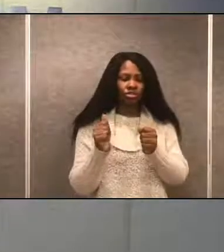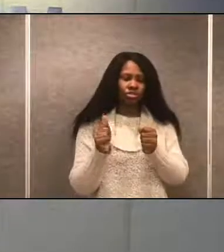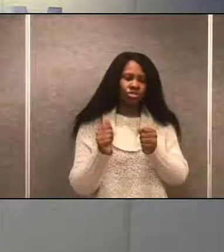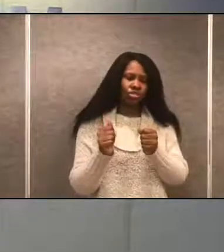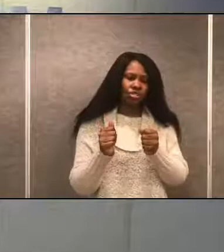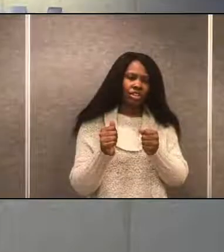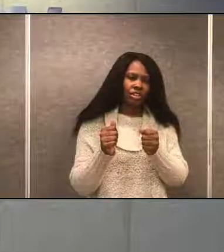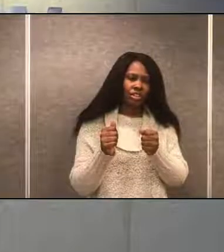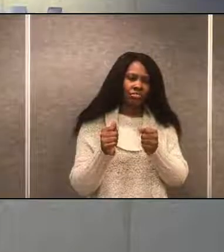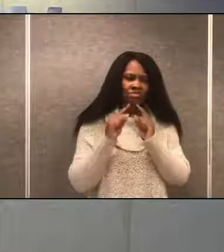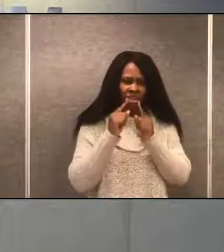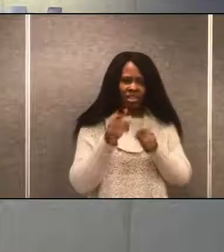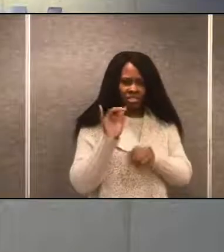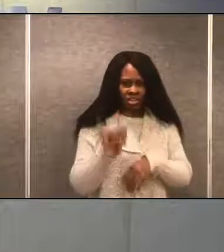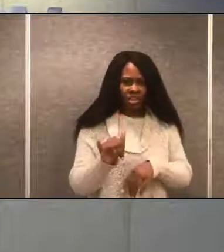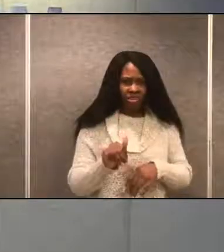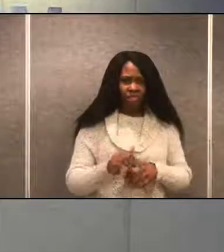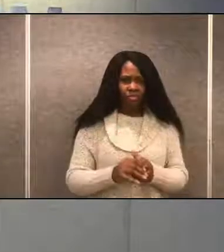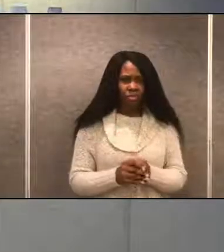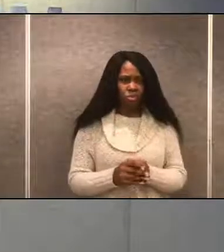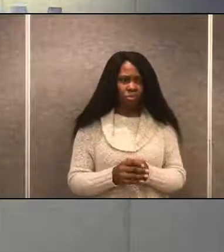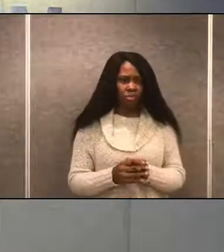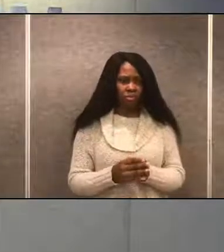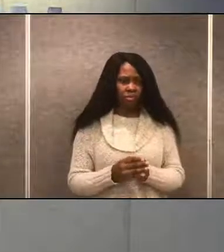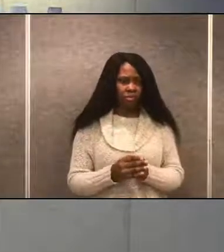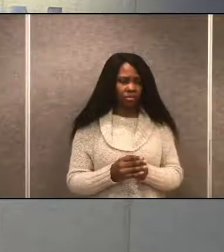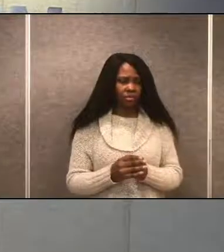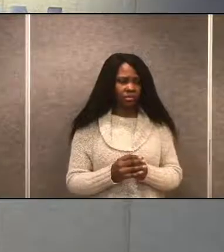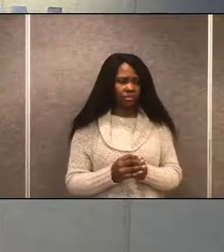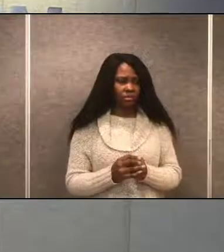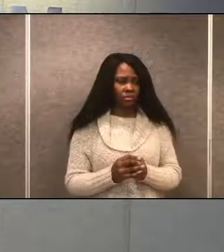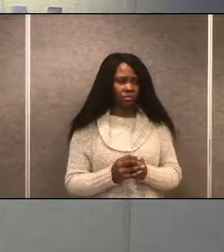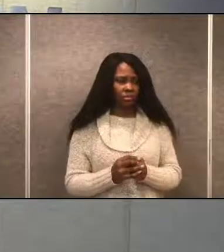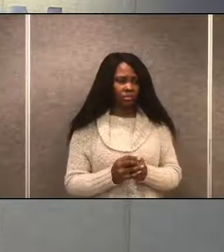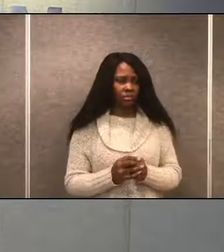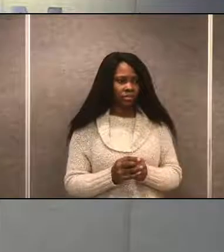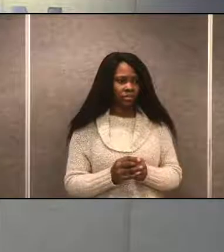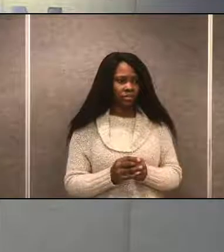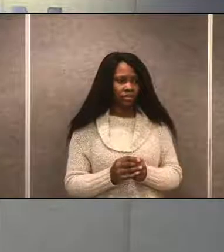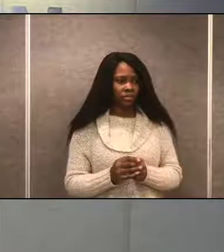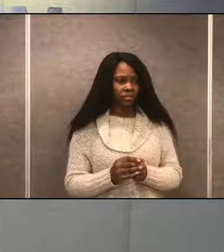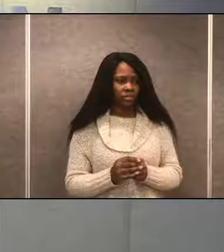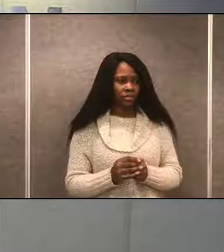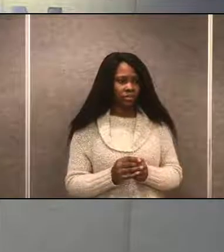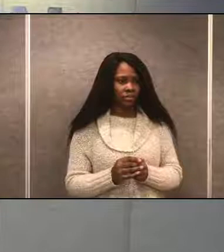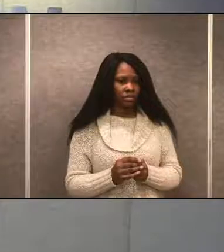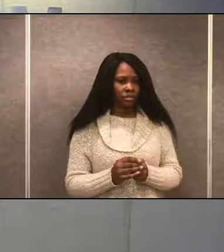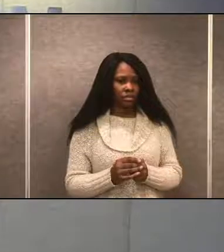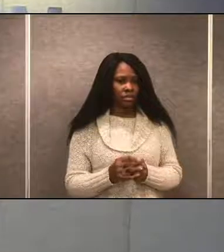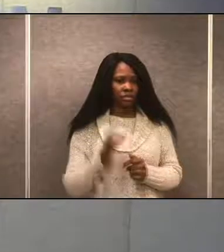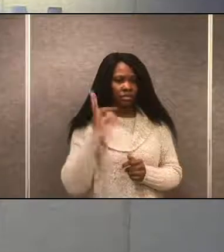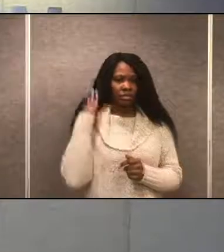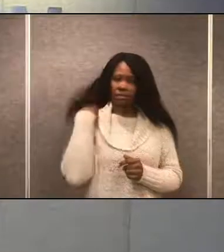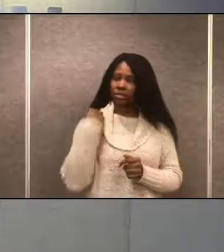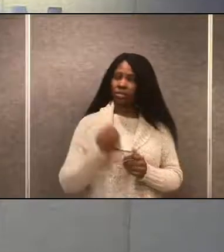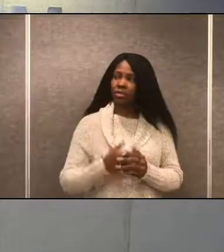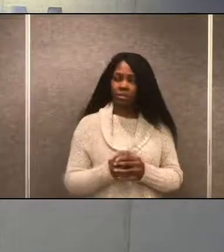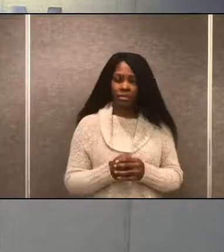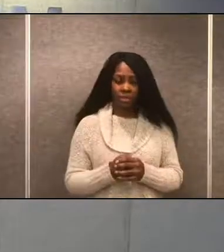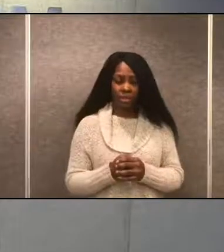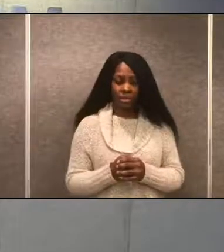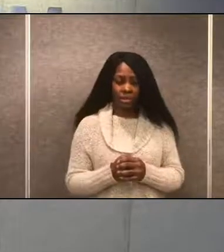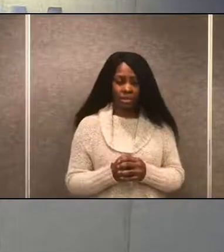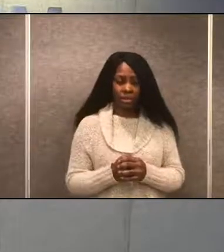to the schools. And I want Dr. Griffin and Victor to chime in. Is that Dr. Harvest? Oh, I'm sorry. Go ahead, Dr.